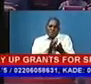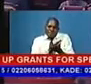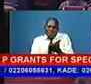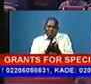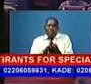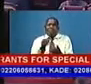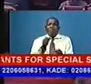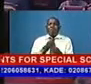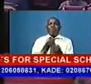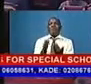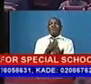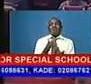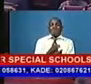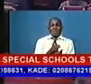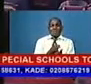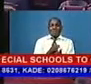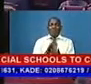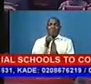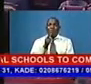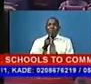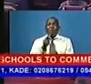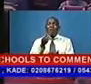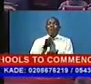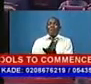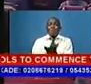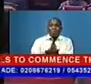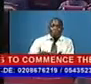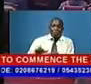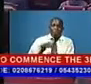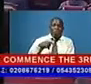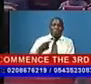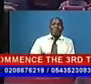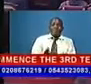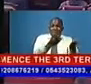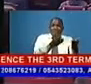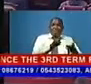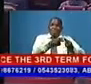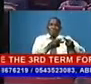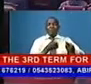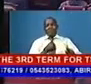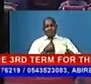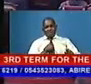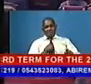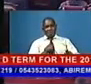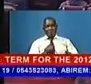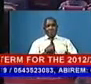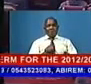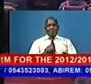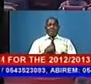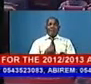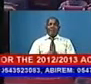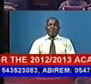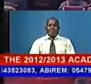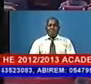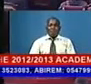things for us. Because to be faced, all the exhibits so far have had exhibit numbers listed. And this will be the first